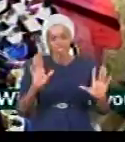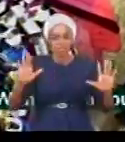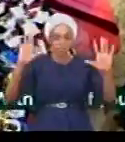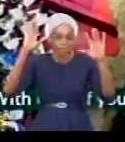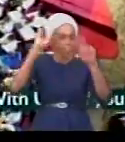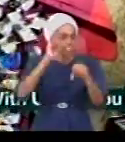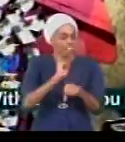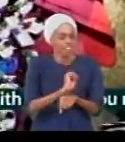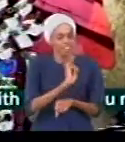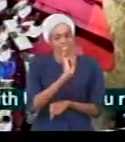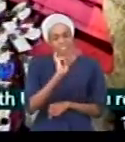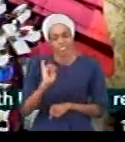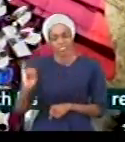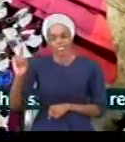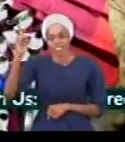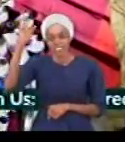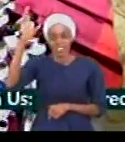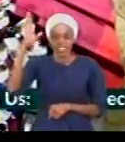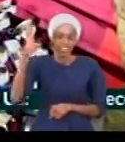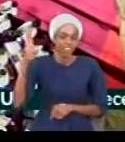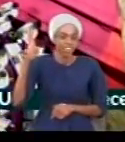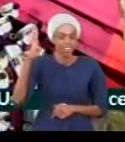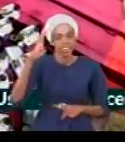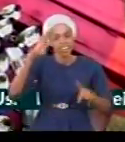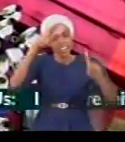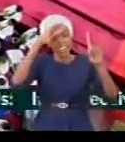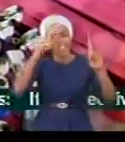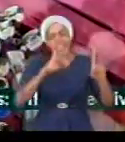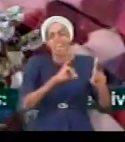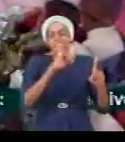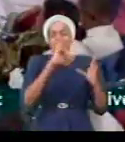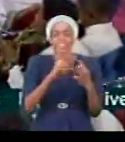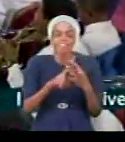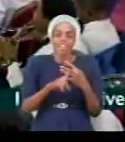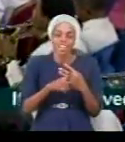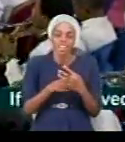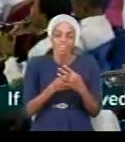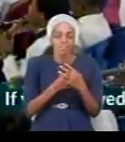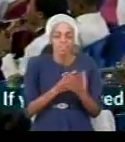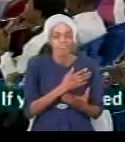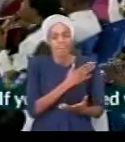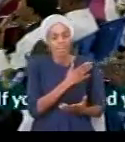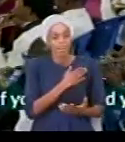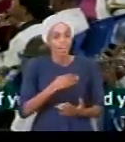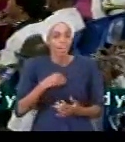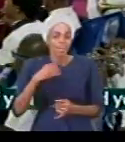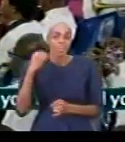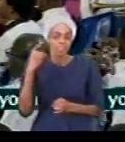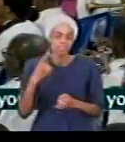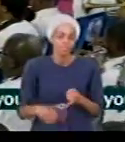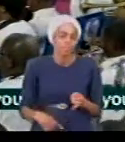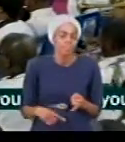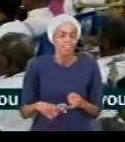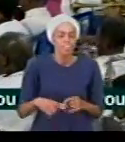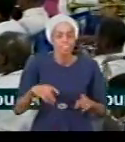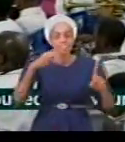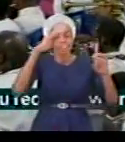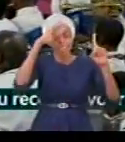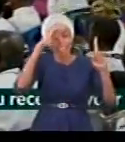If you brought anybody with any problem, under the name of Jesus, the problem was